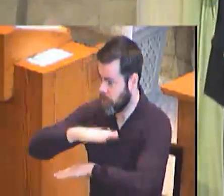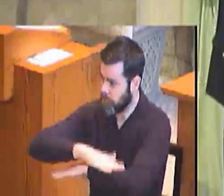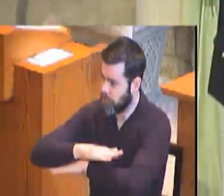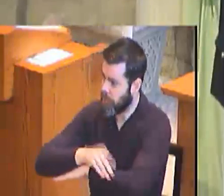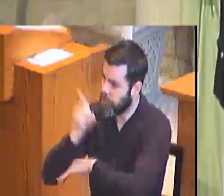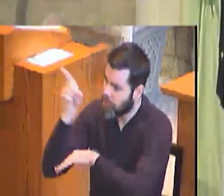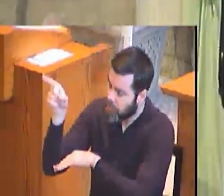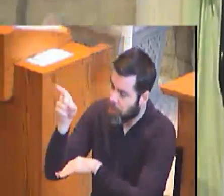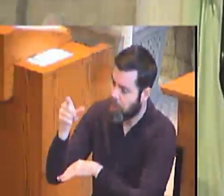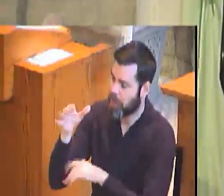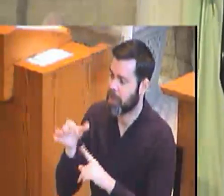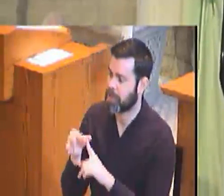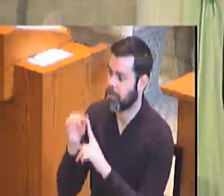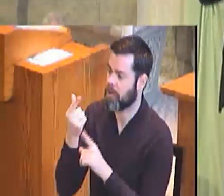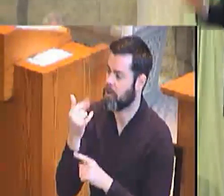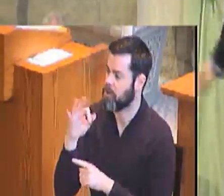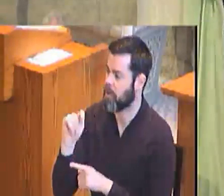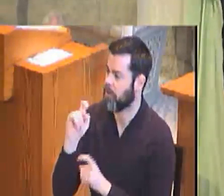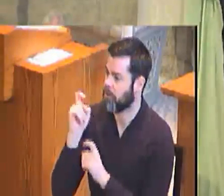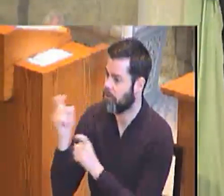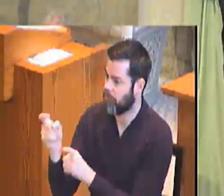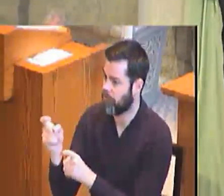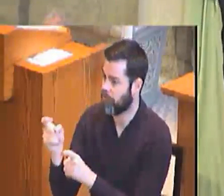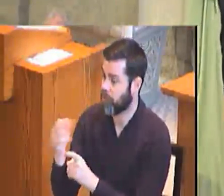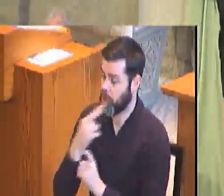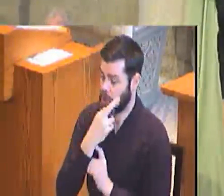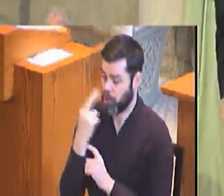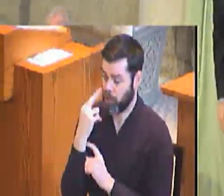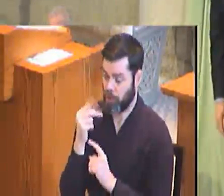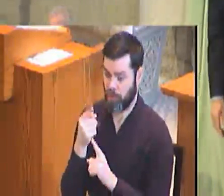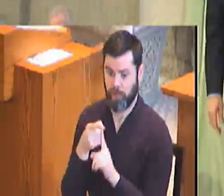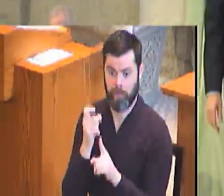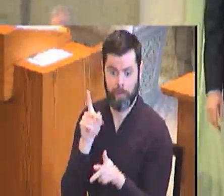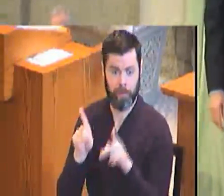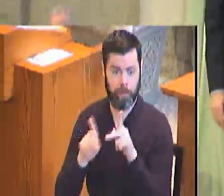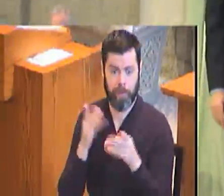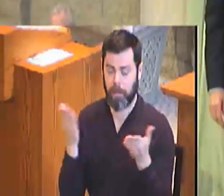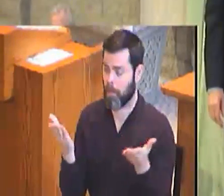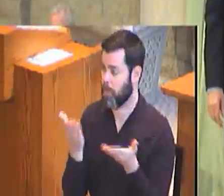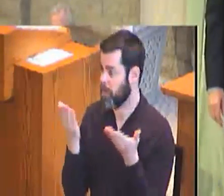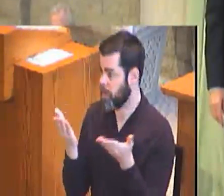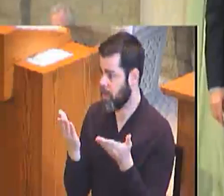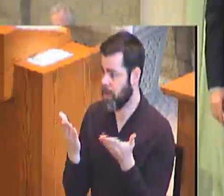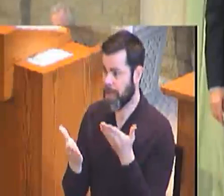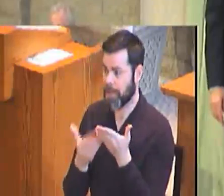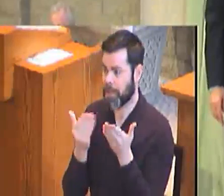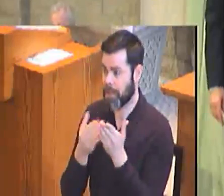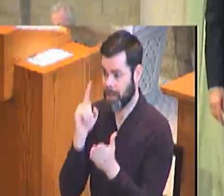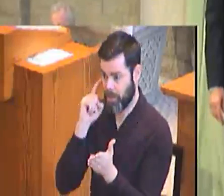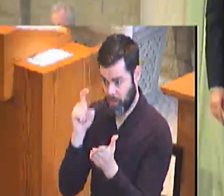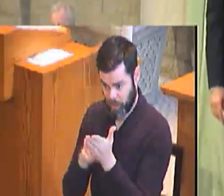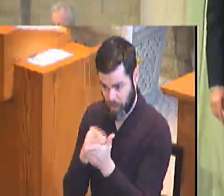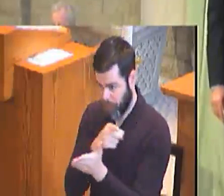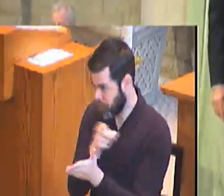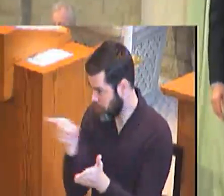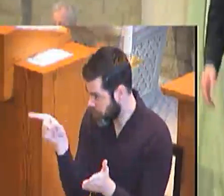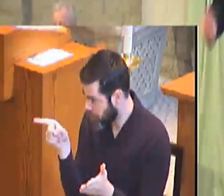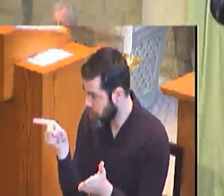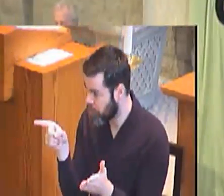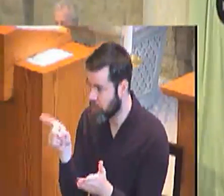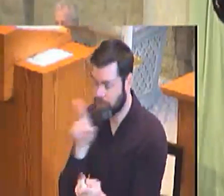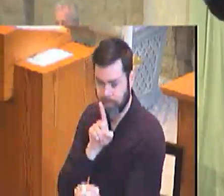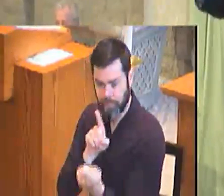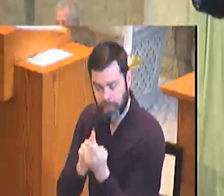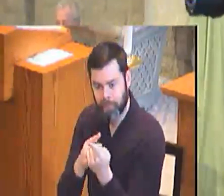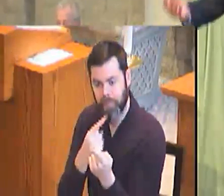We have a special gift for you. The rose is a gift from our congregation so that we can easily recognize you and give you a